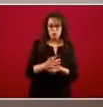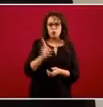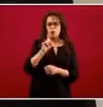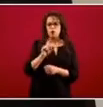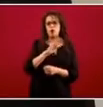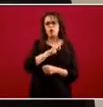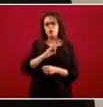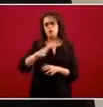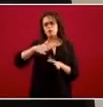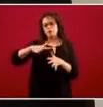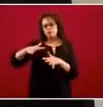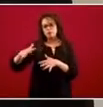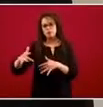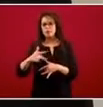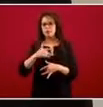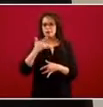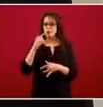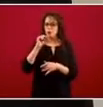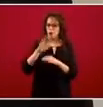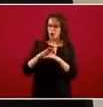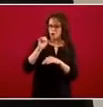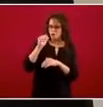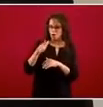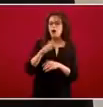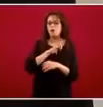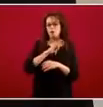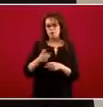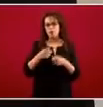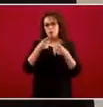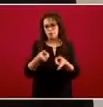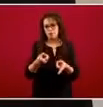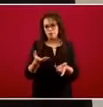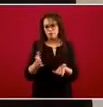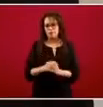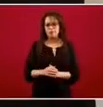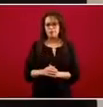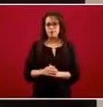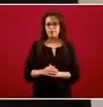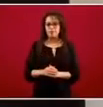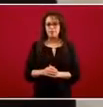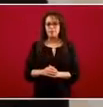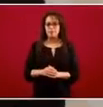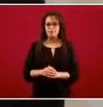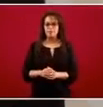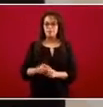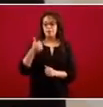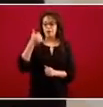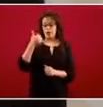And we can test their effects in populations that are in a...